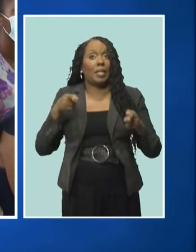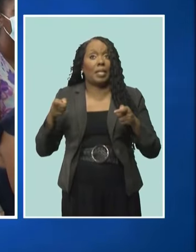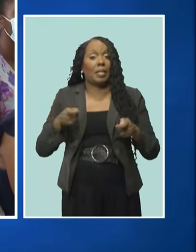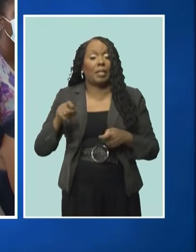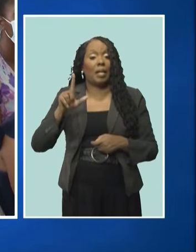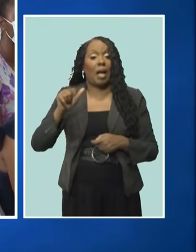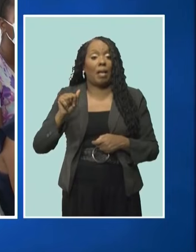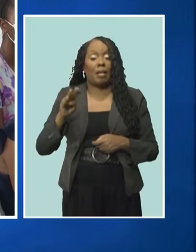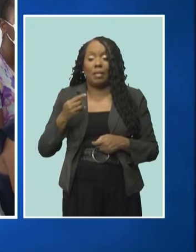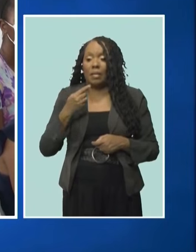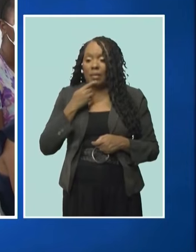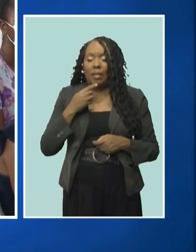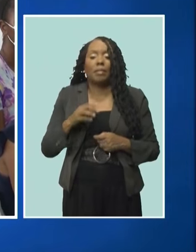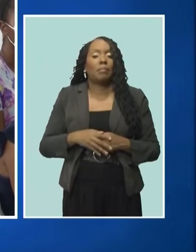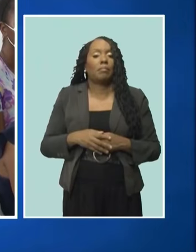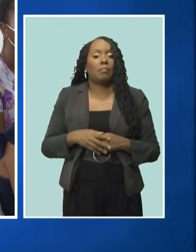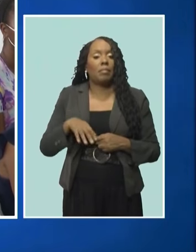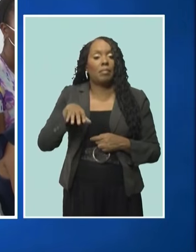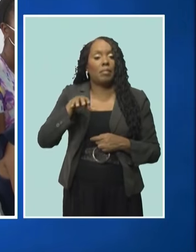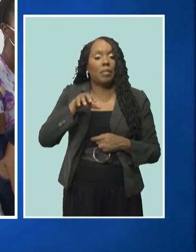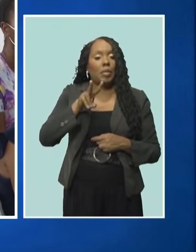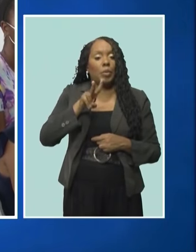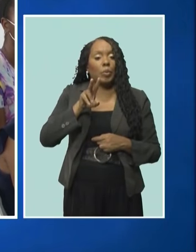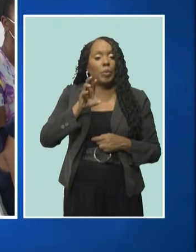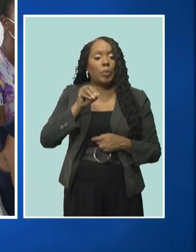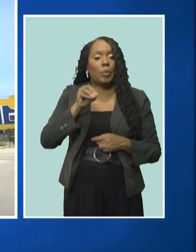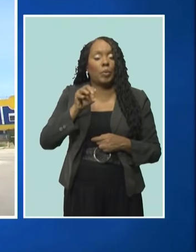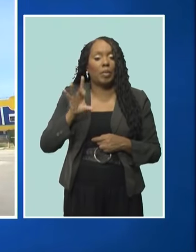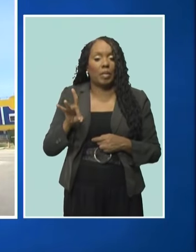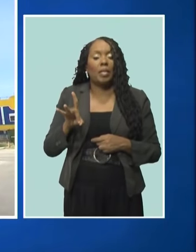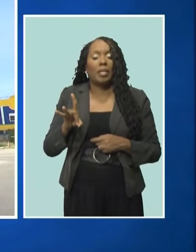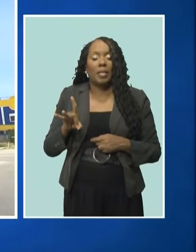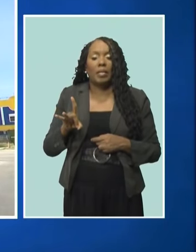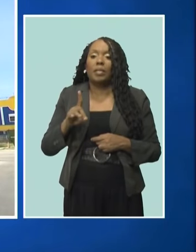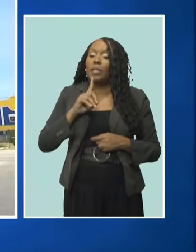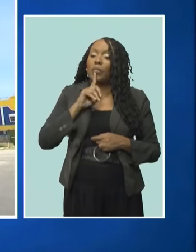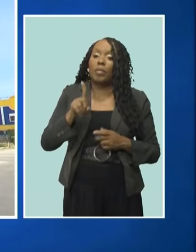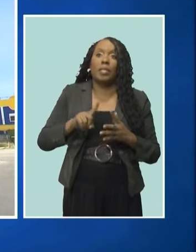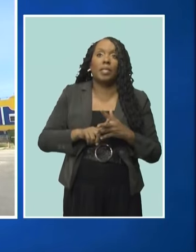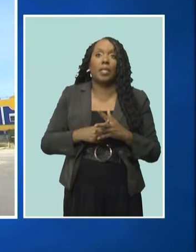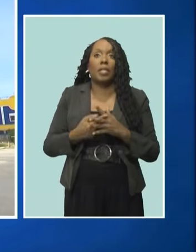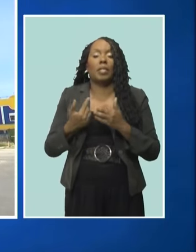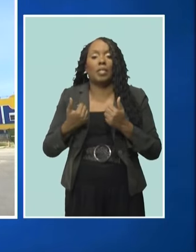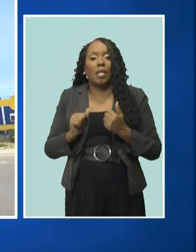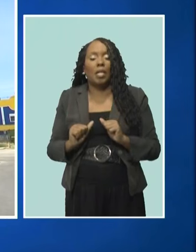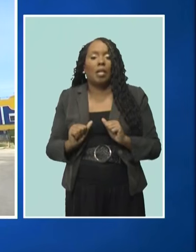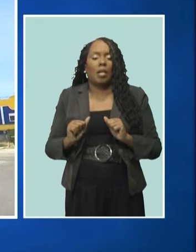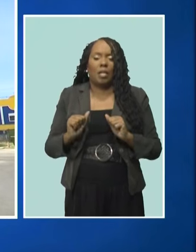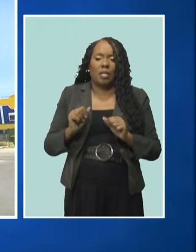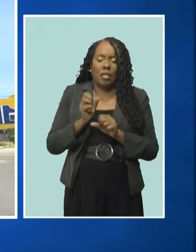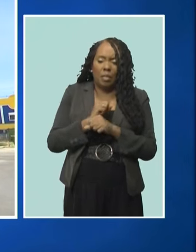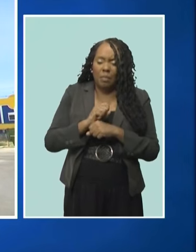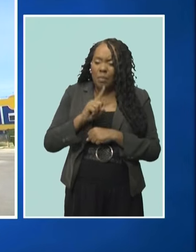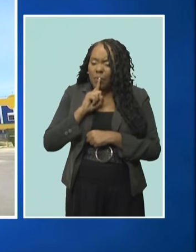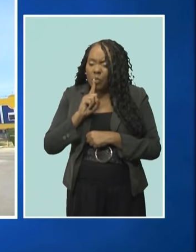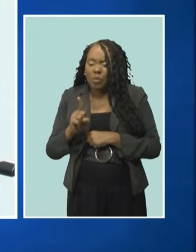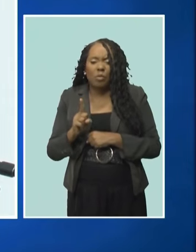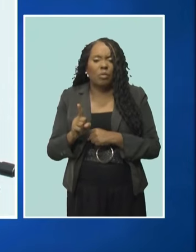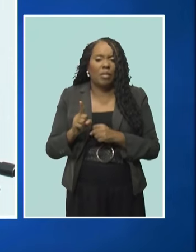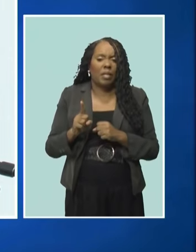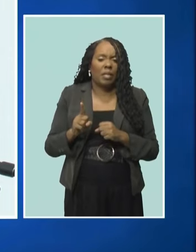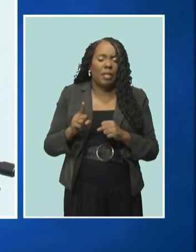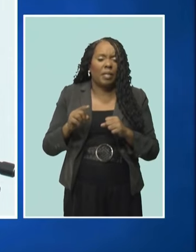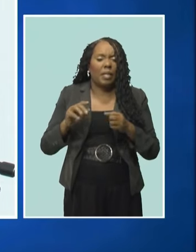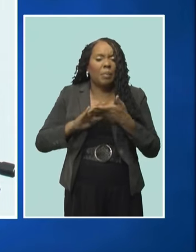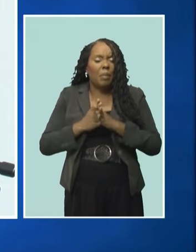this designation started in 2008 following an amalgamation of three local labs. Based on what we want to